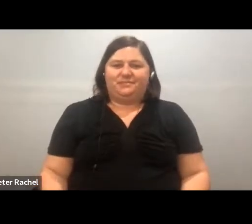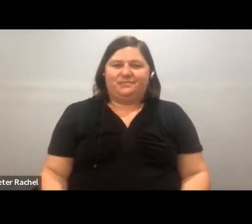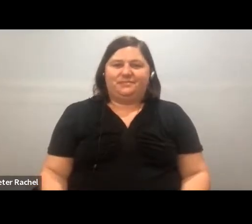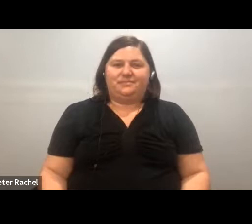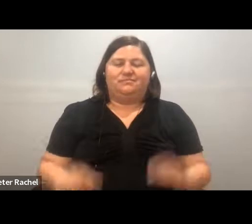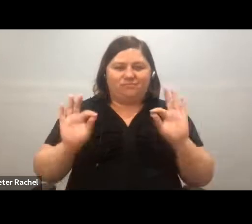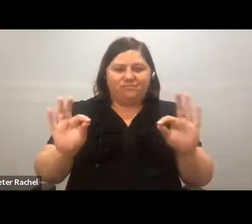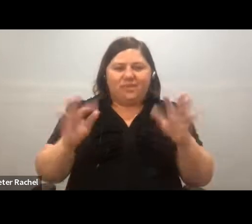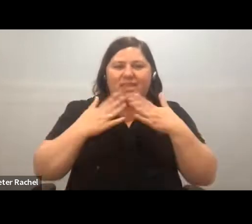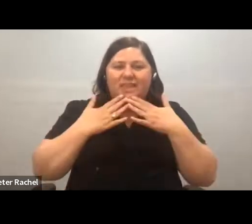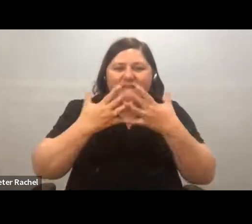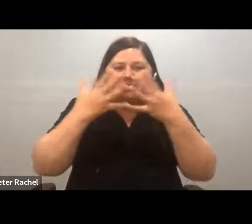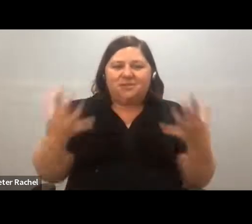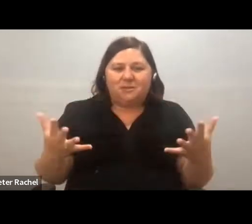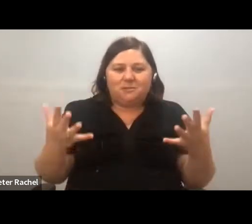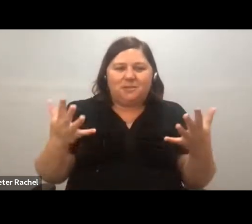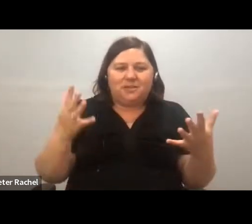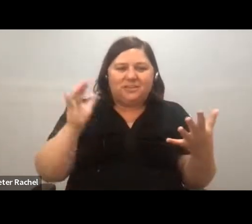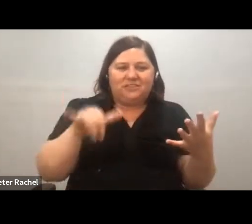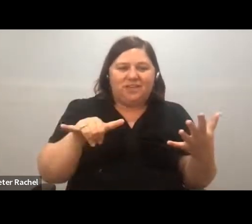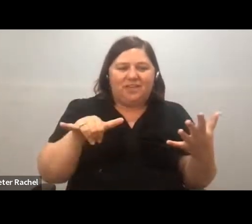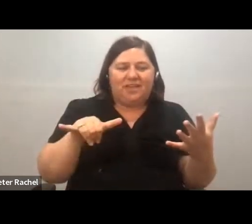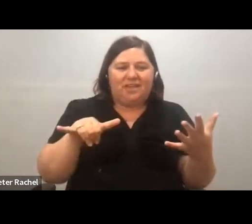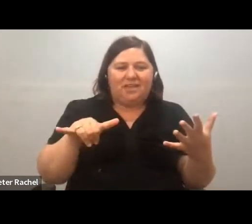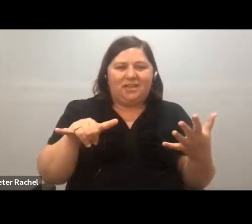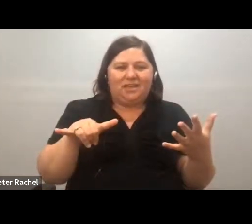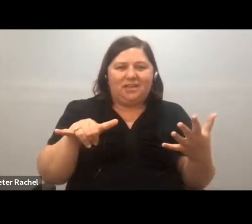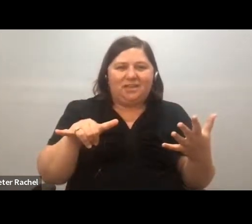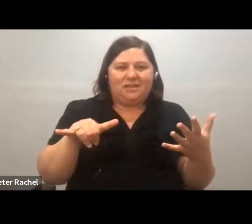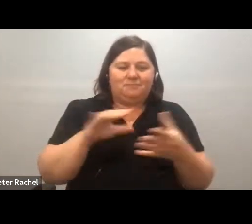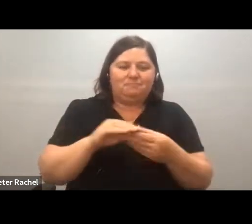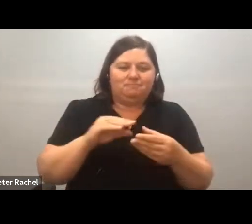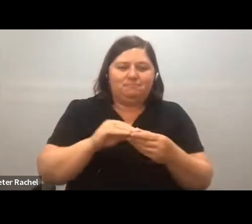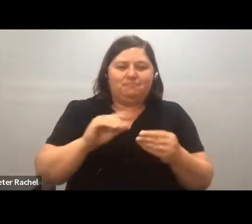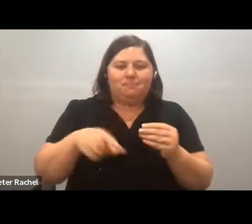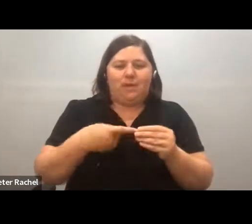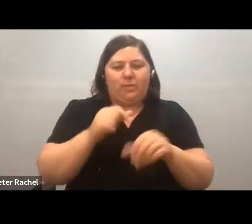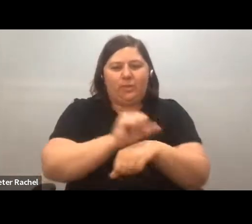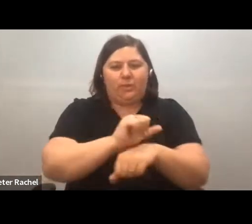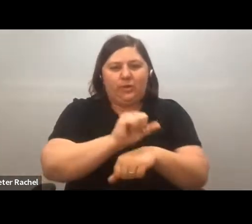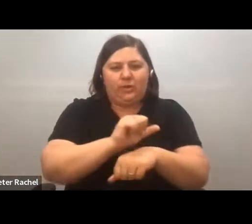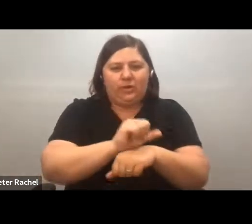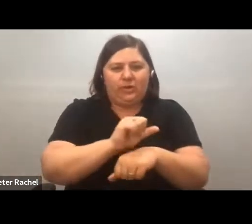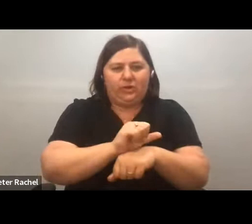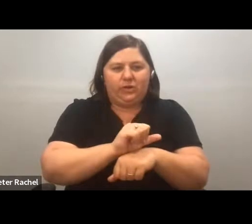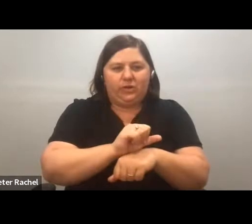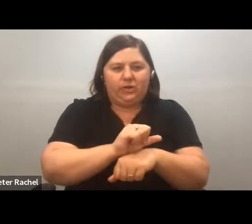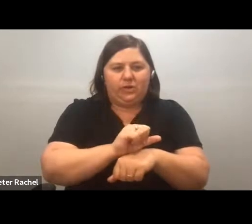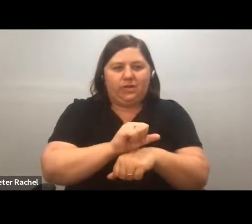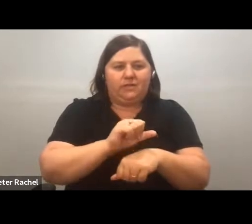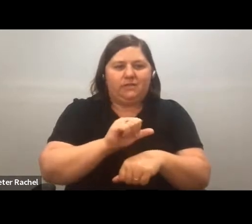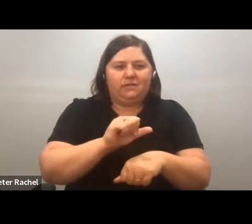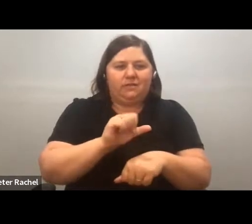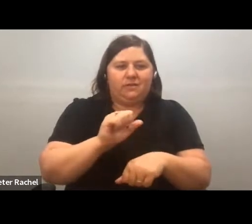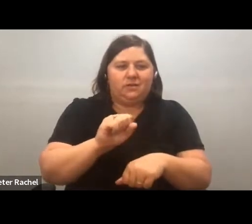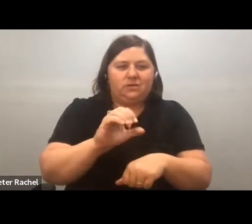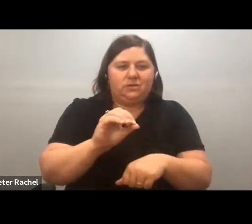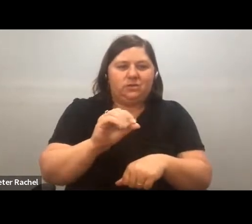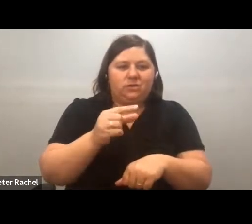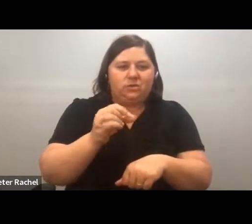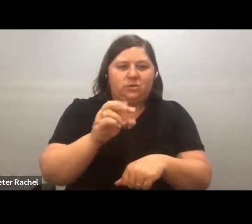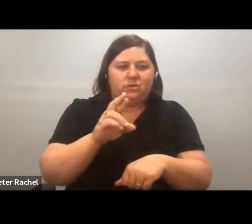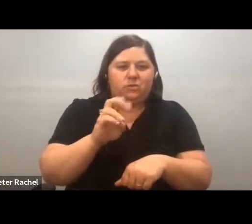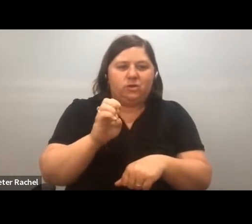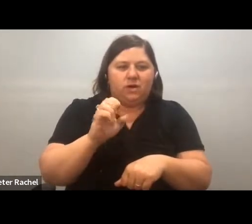Thank you so much for that, Ines, and for talking a little bit about the work of Sogorea Te Land Trust, you